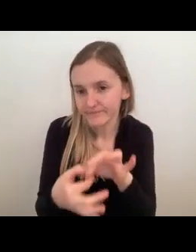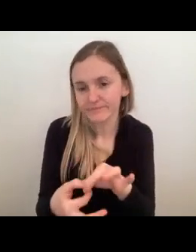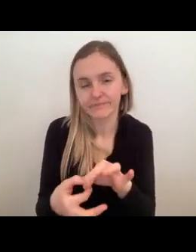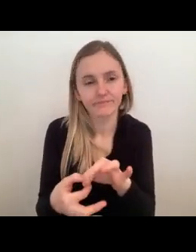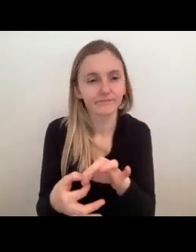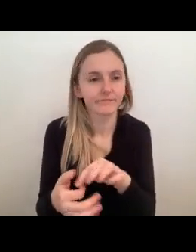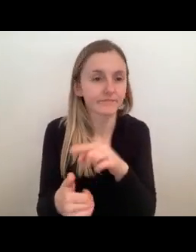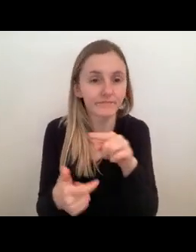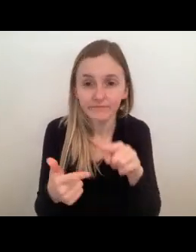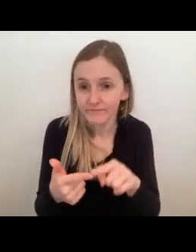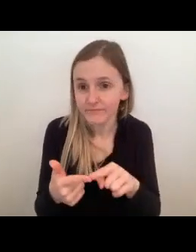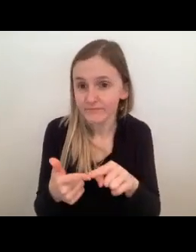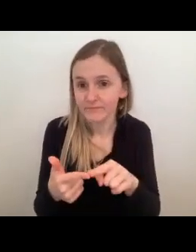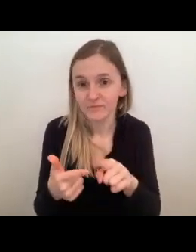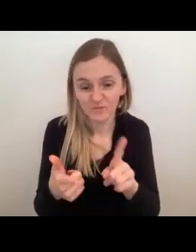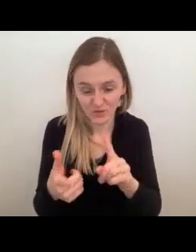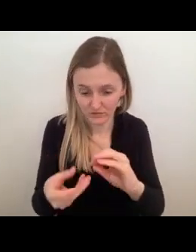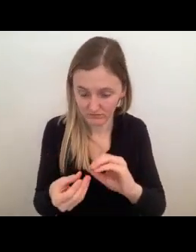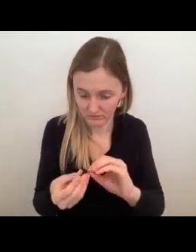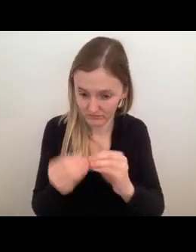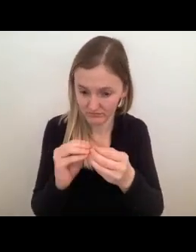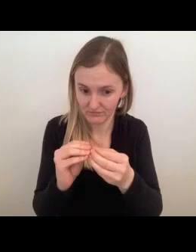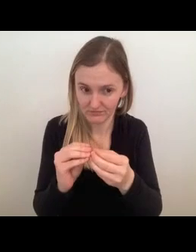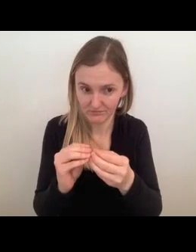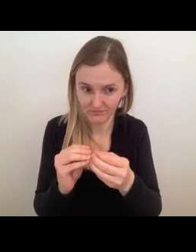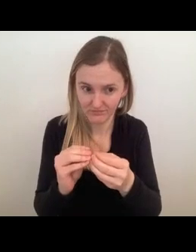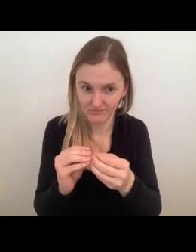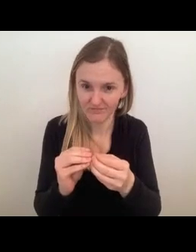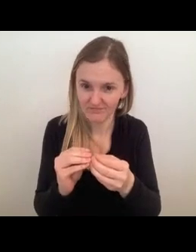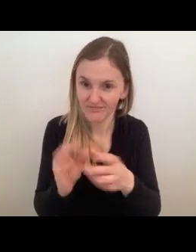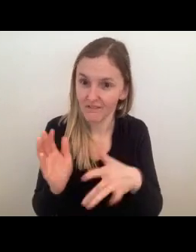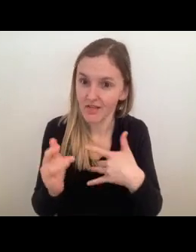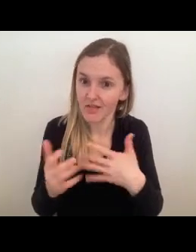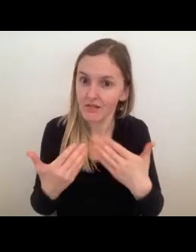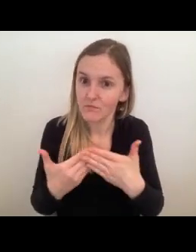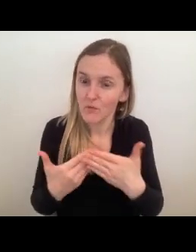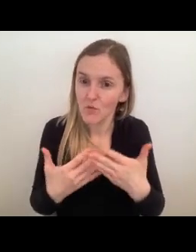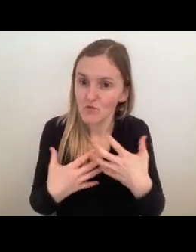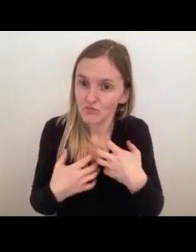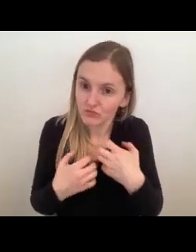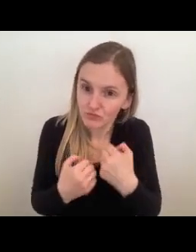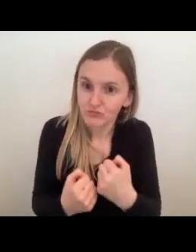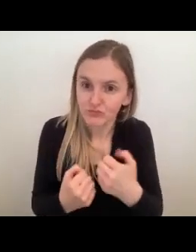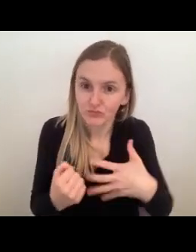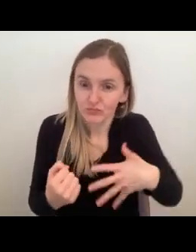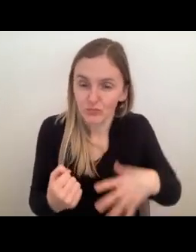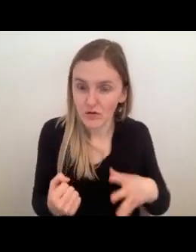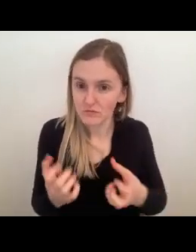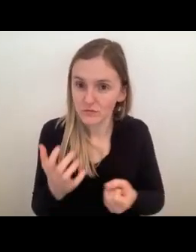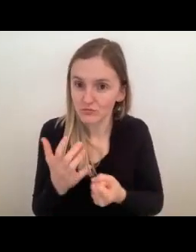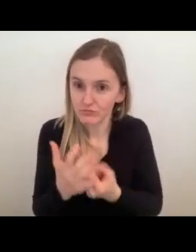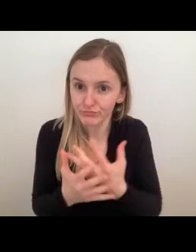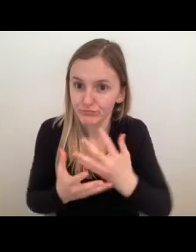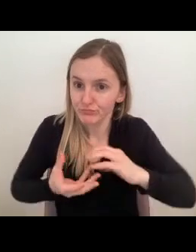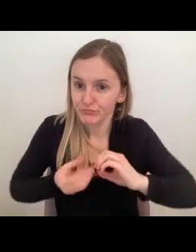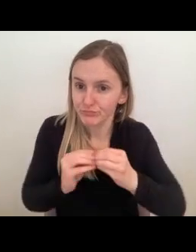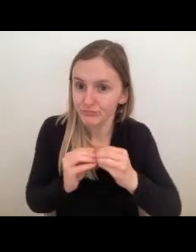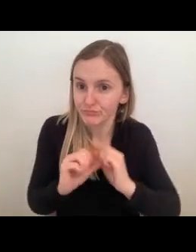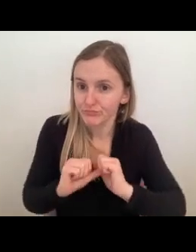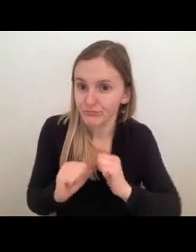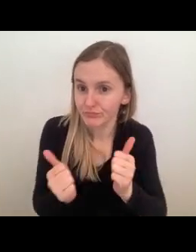what they're likely to produce. They're more likely to be more invested in that. I don't know if that's a helpful example.